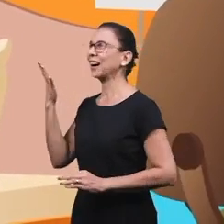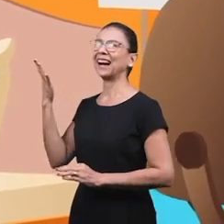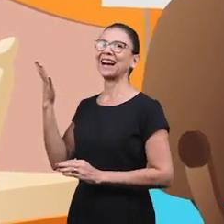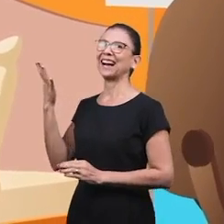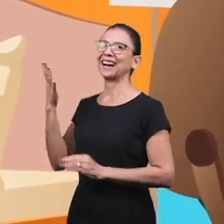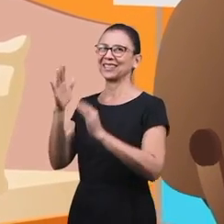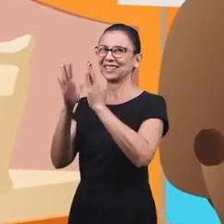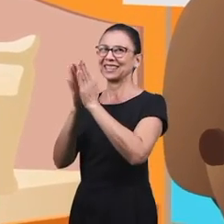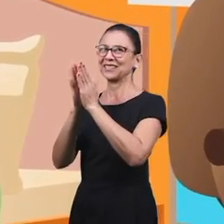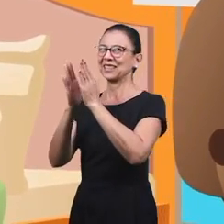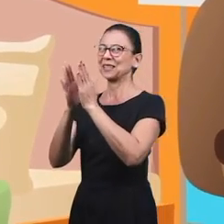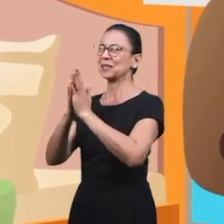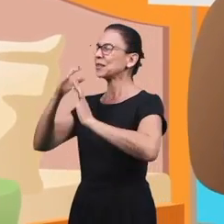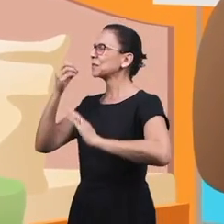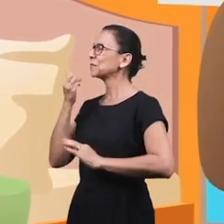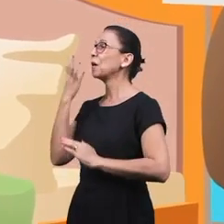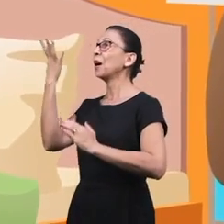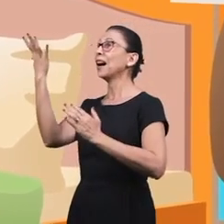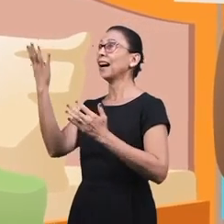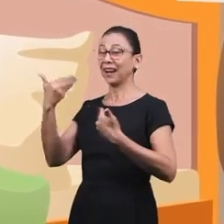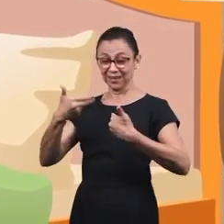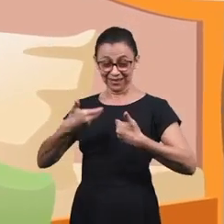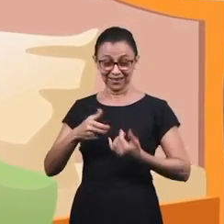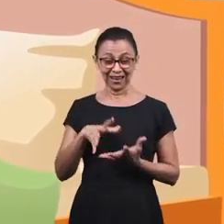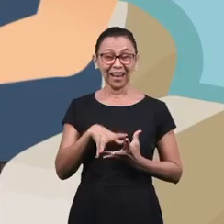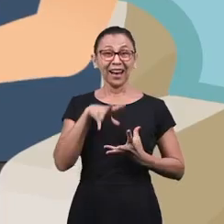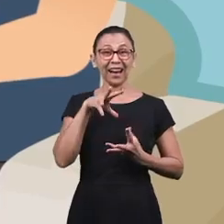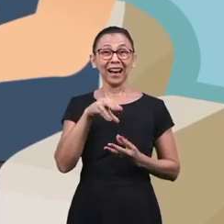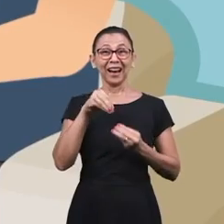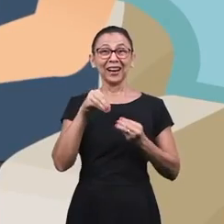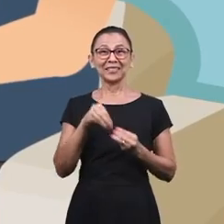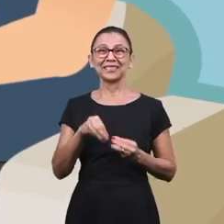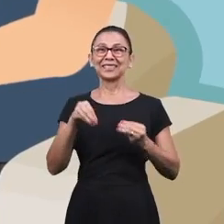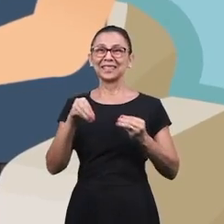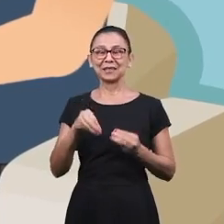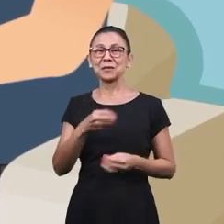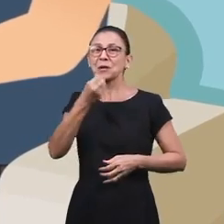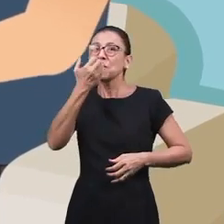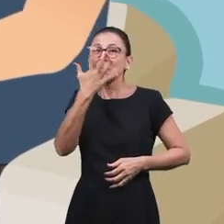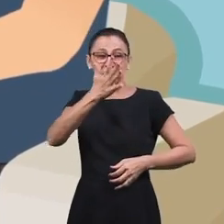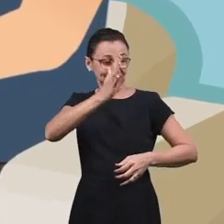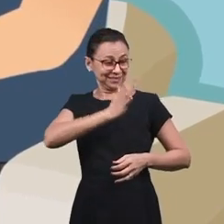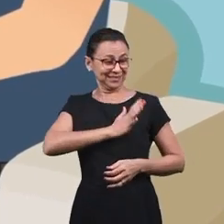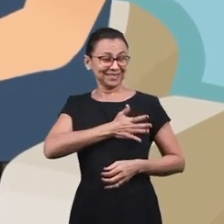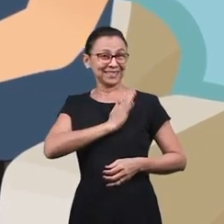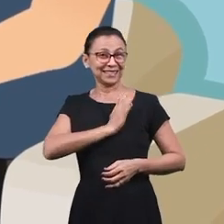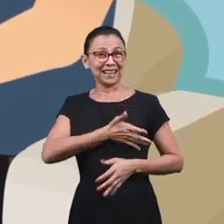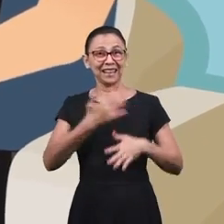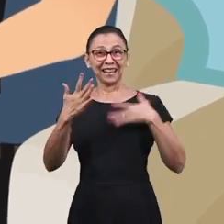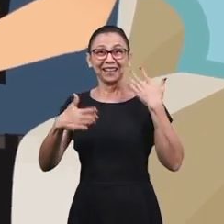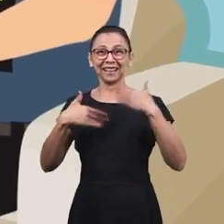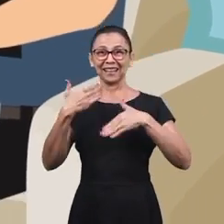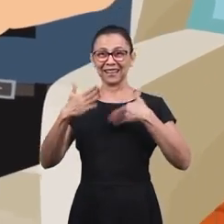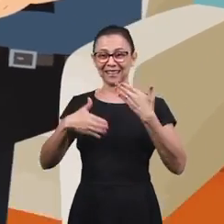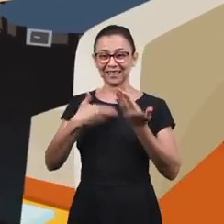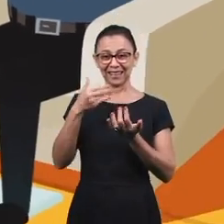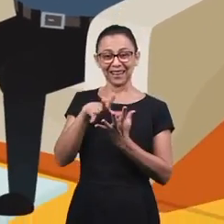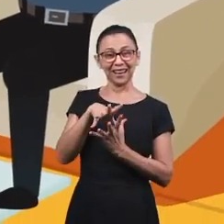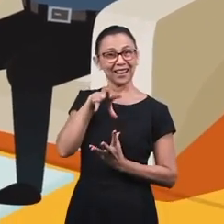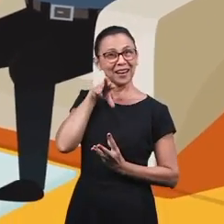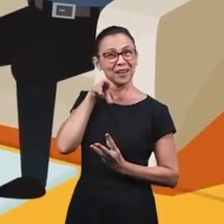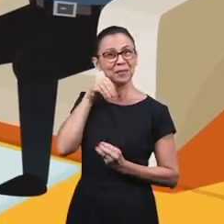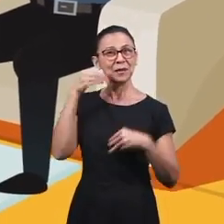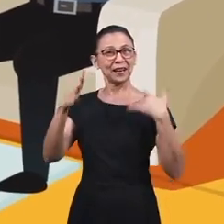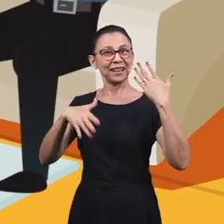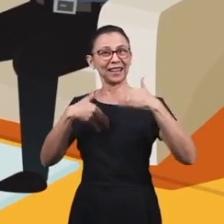To pray is good. To pray is good. It's good for the soul. It's good for the heart. It brings joy